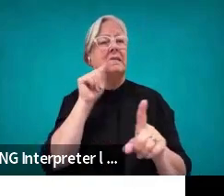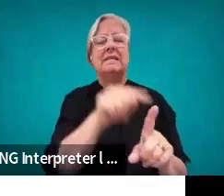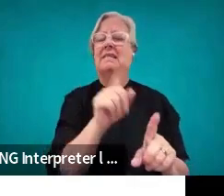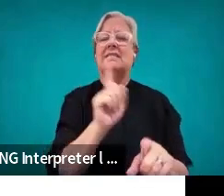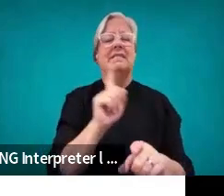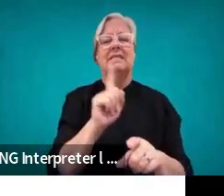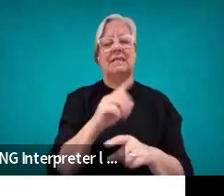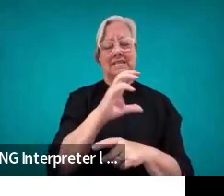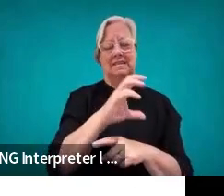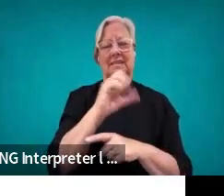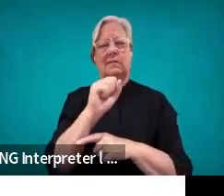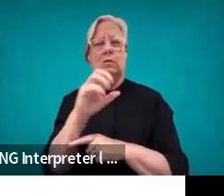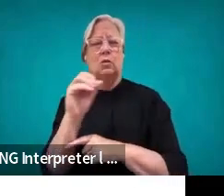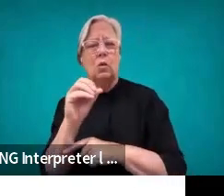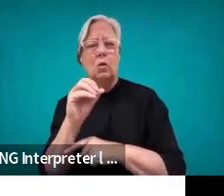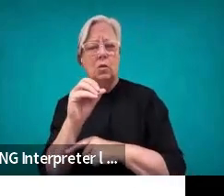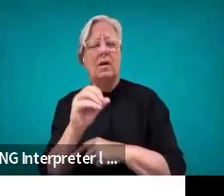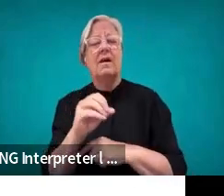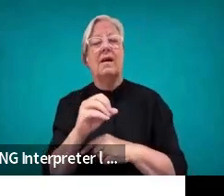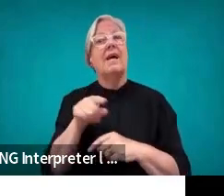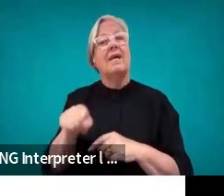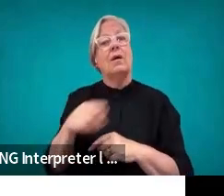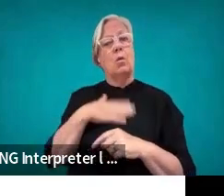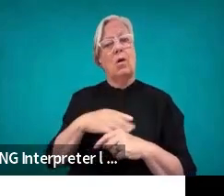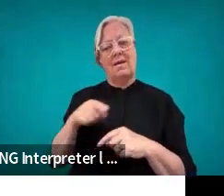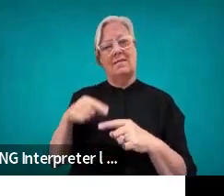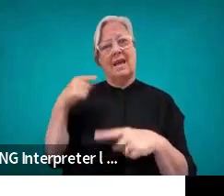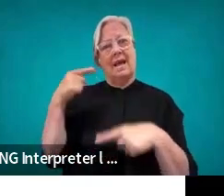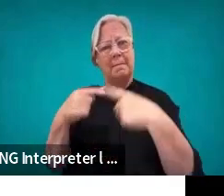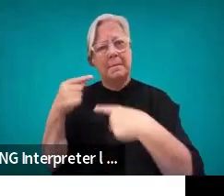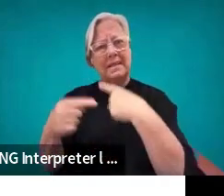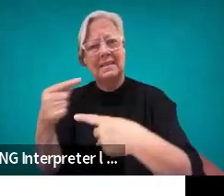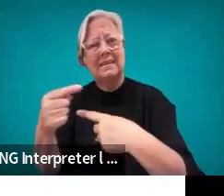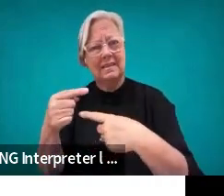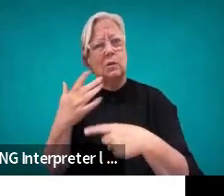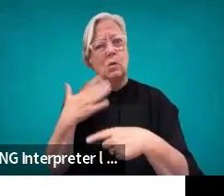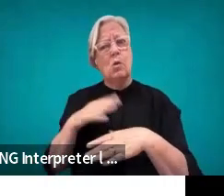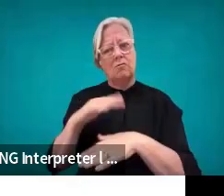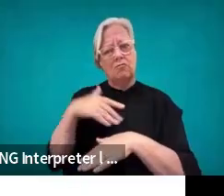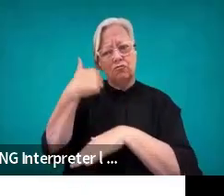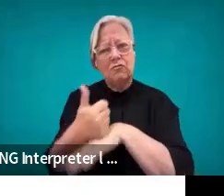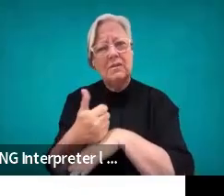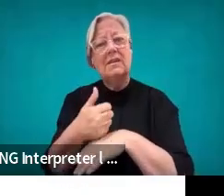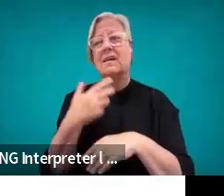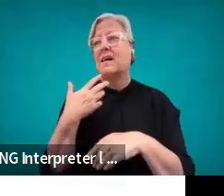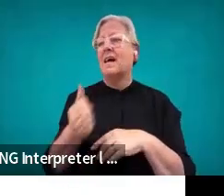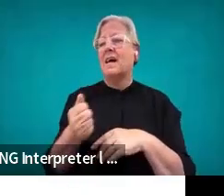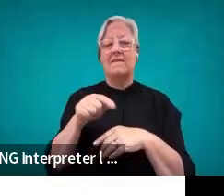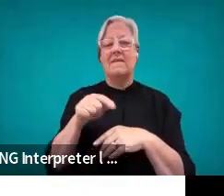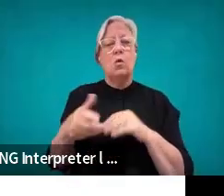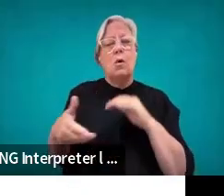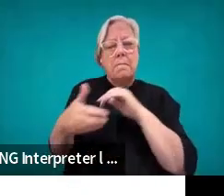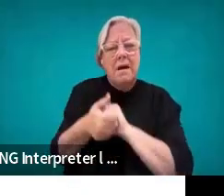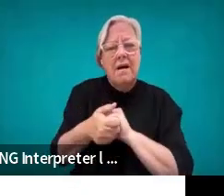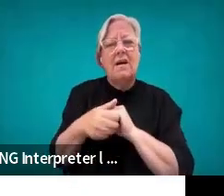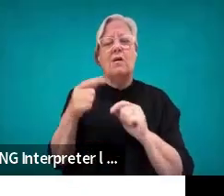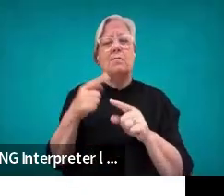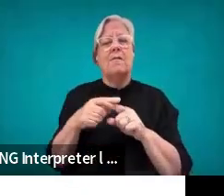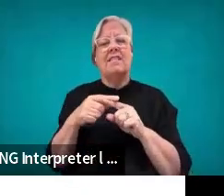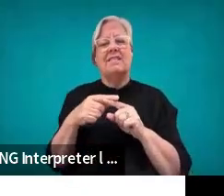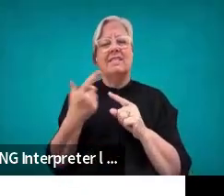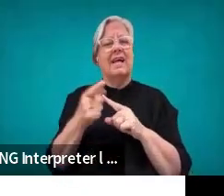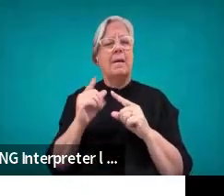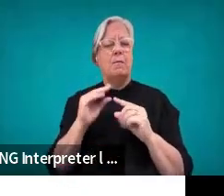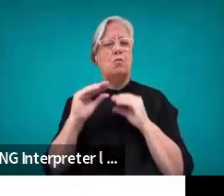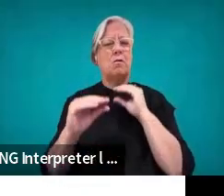is also implementing. They're also implementing partners. They're also grantees within Spotlight. And those are some of our